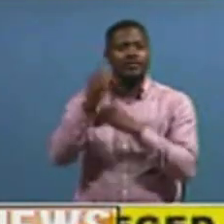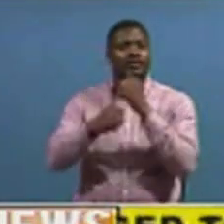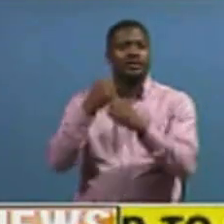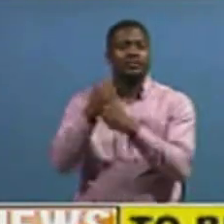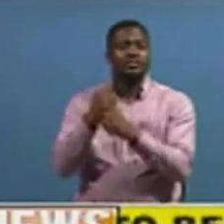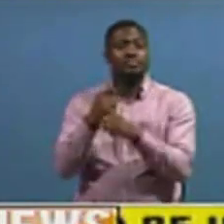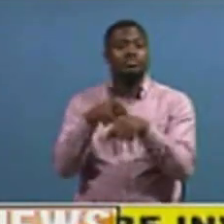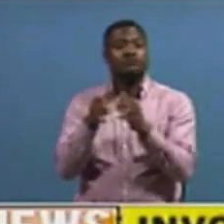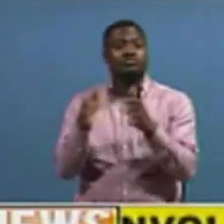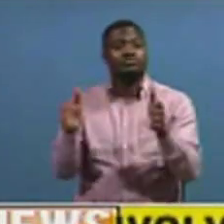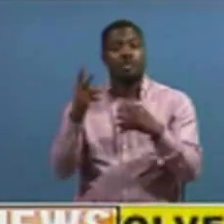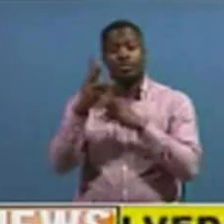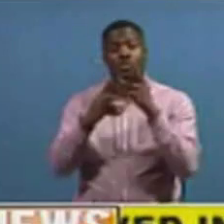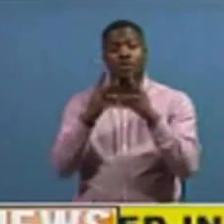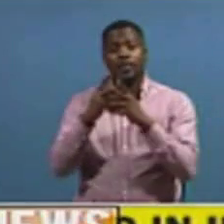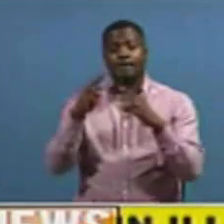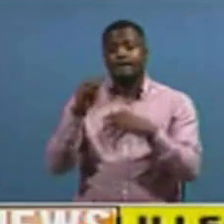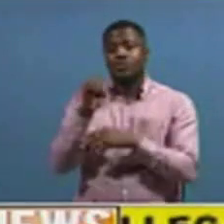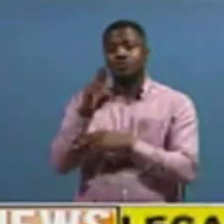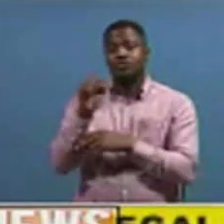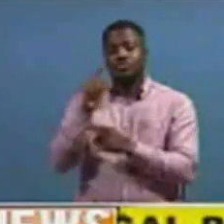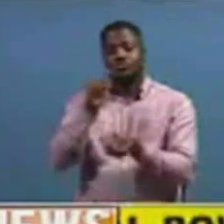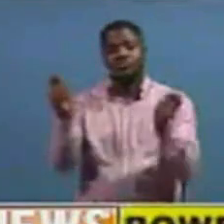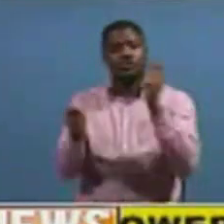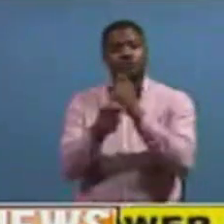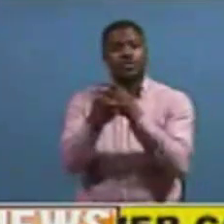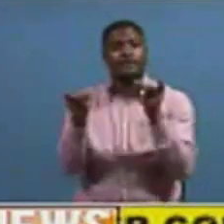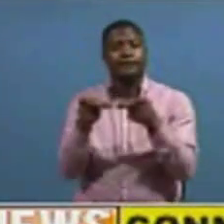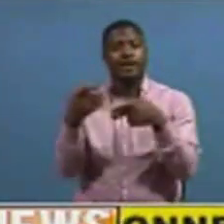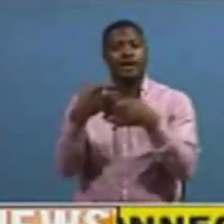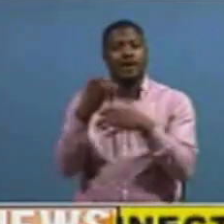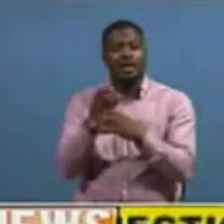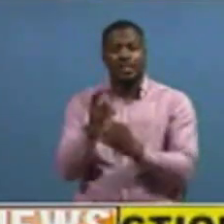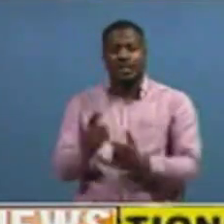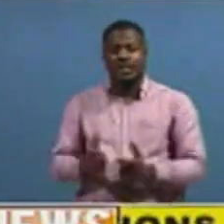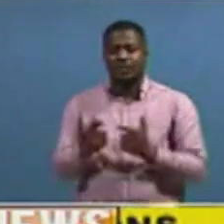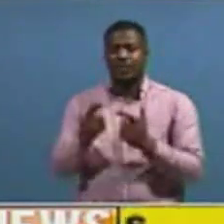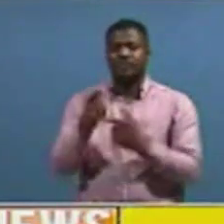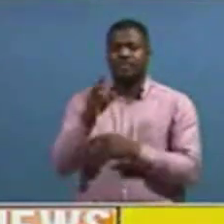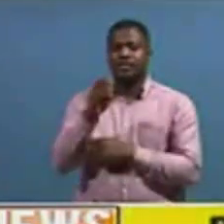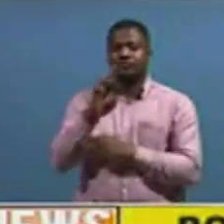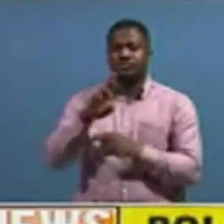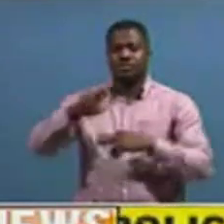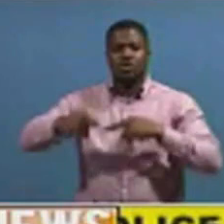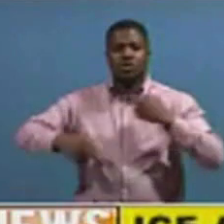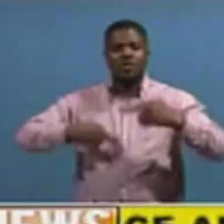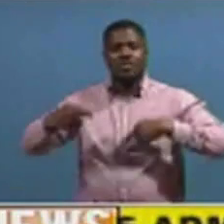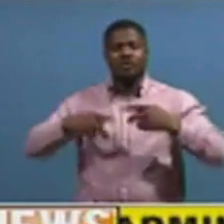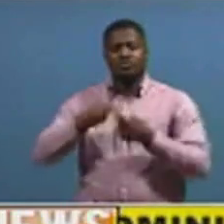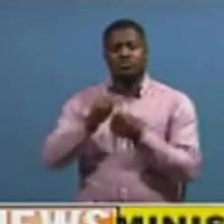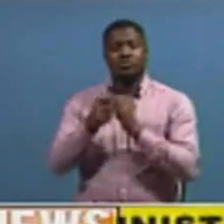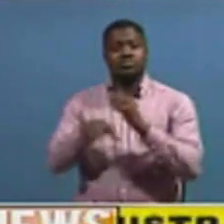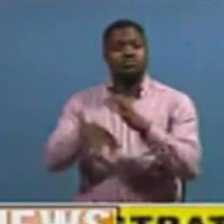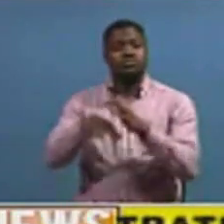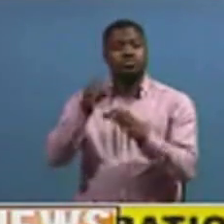period. The Du Bois Museum Complex aims to transform the center and create a living museum that revives the transformative spirit and